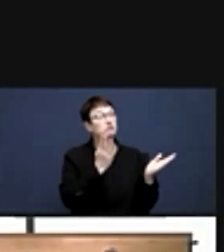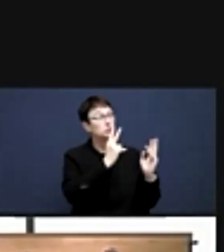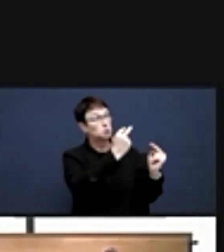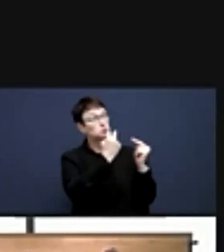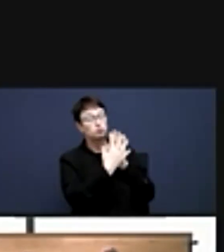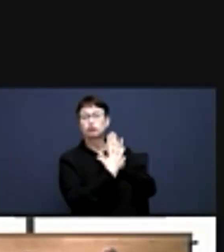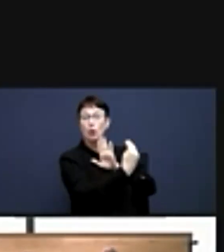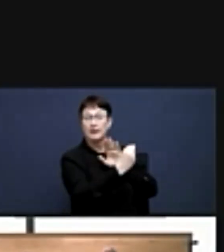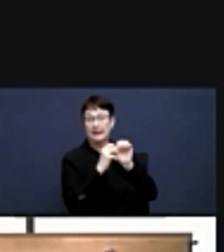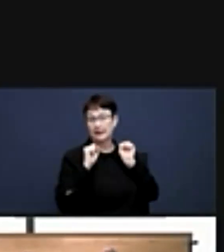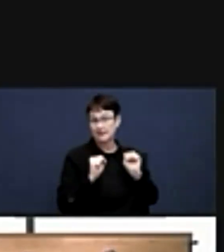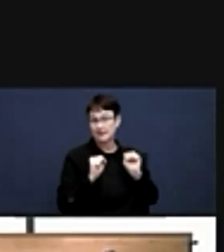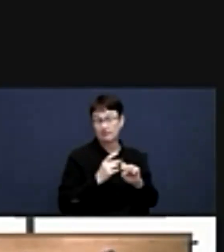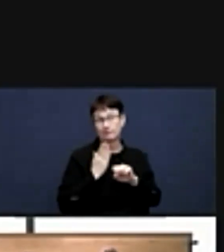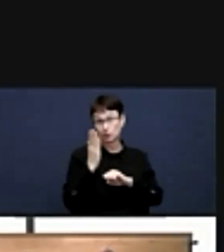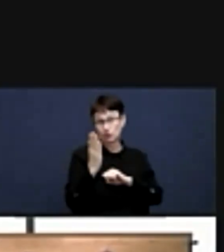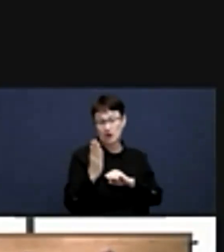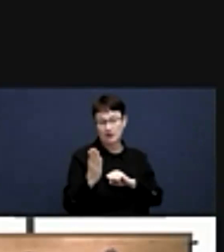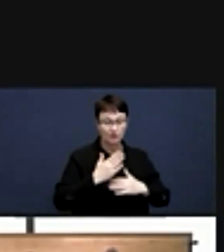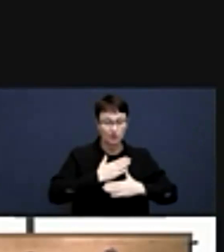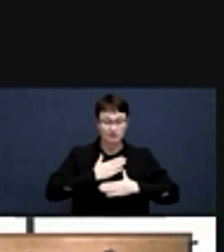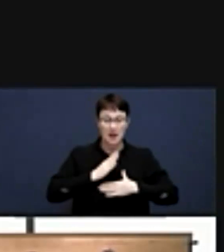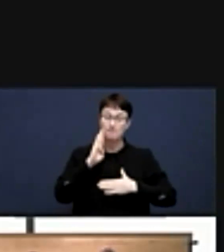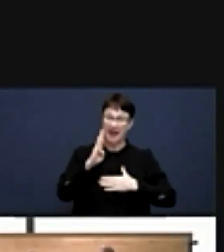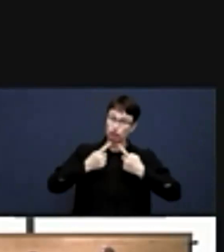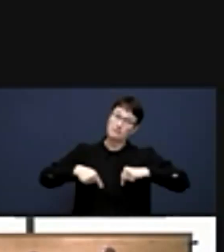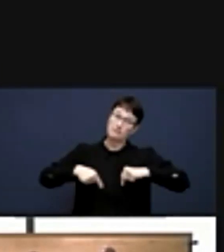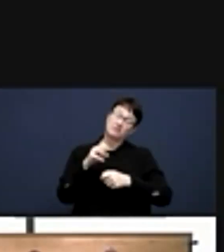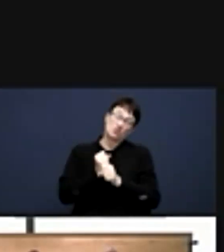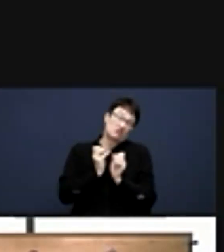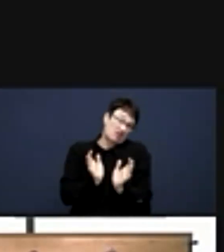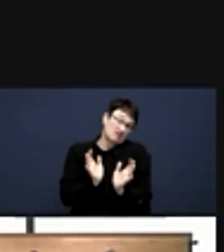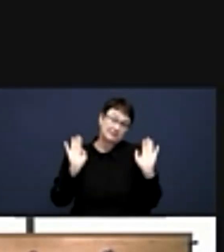Perfect, thank you. And in time, impressive.